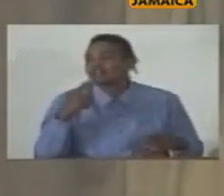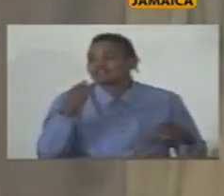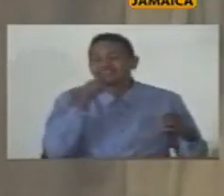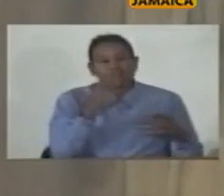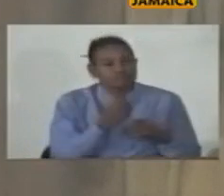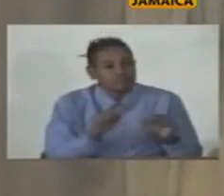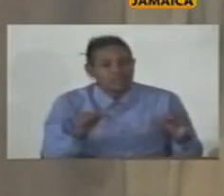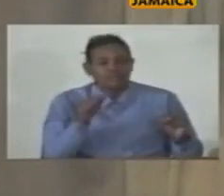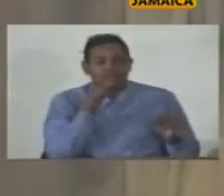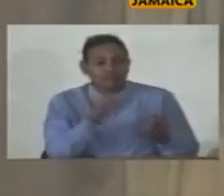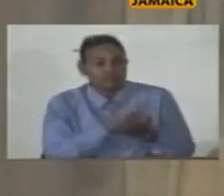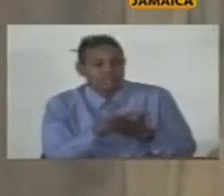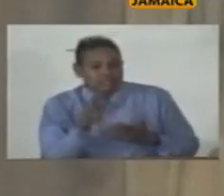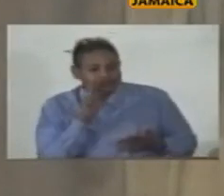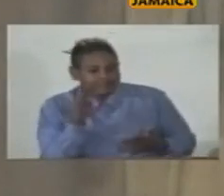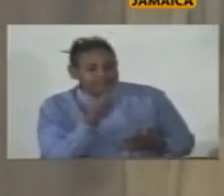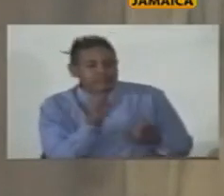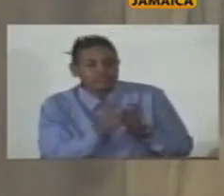and unsanitary.